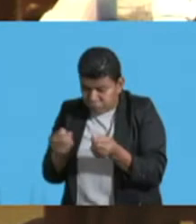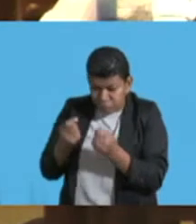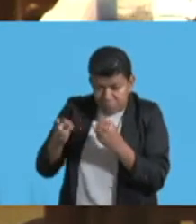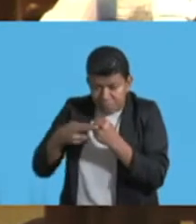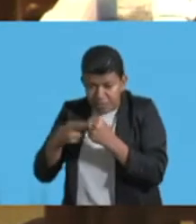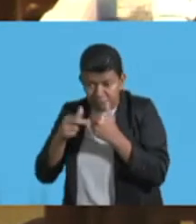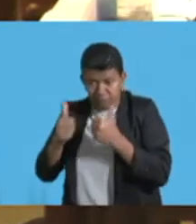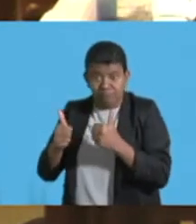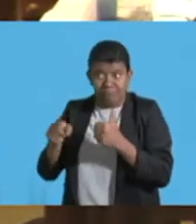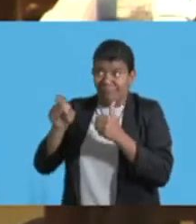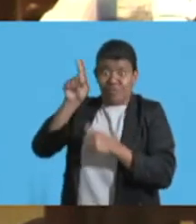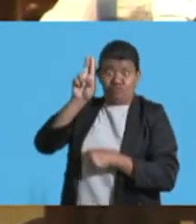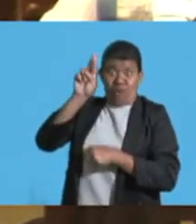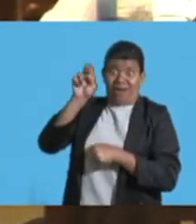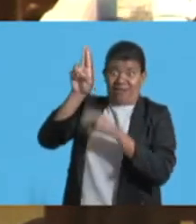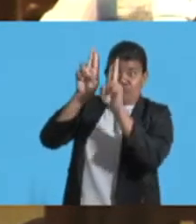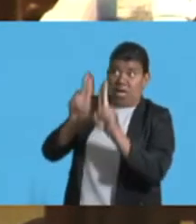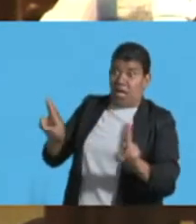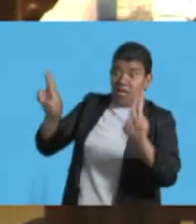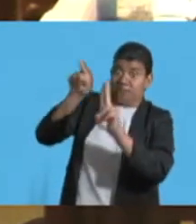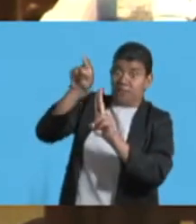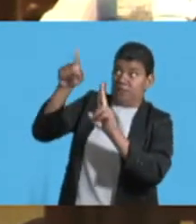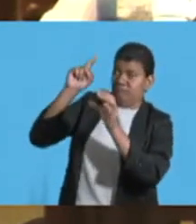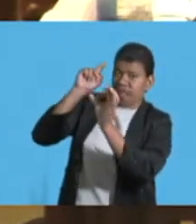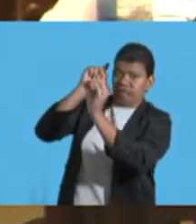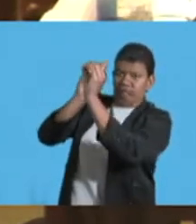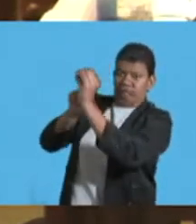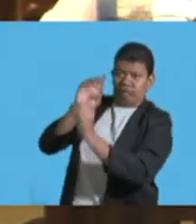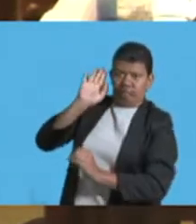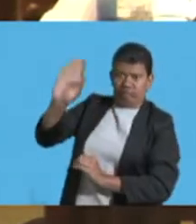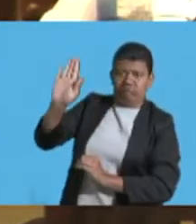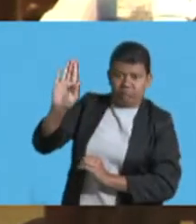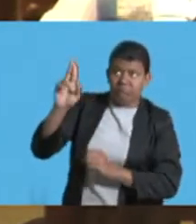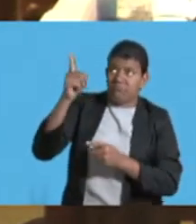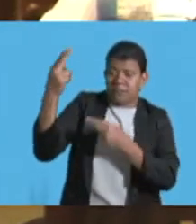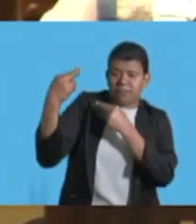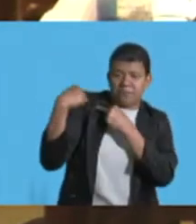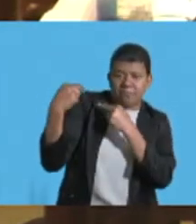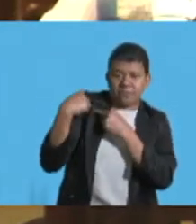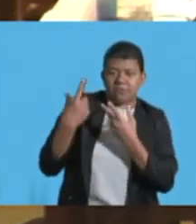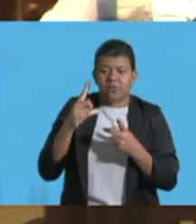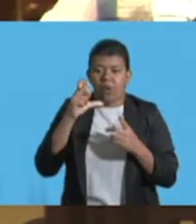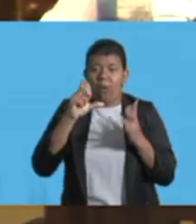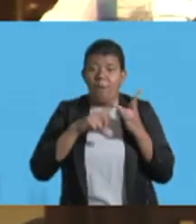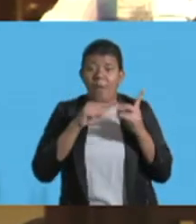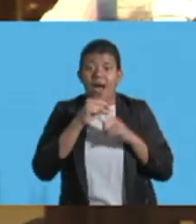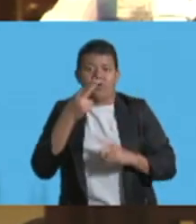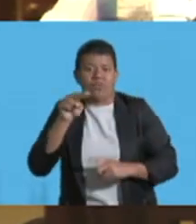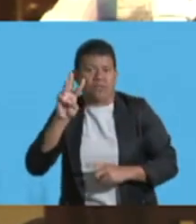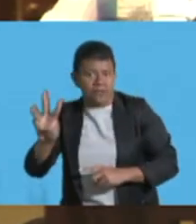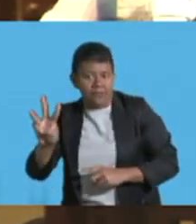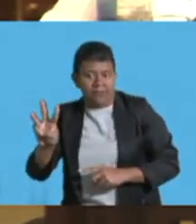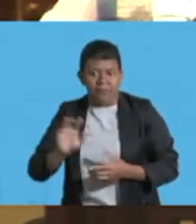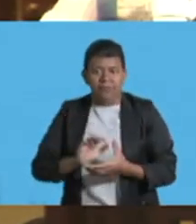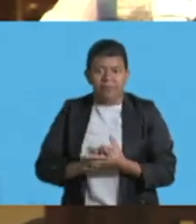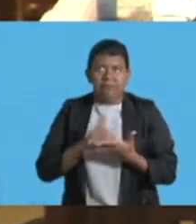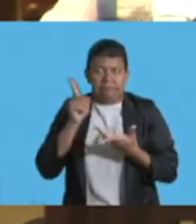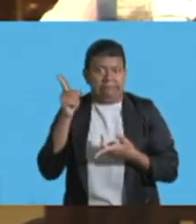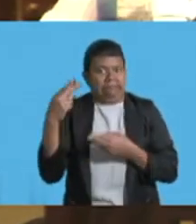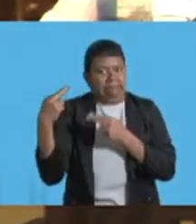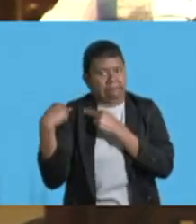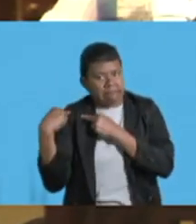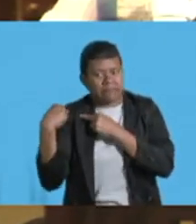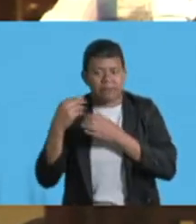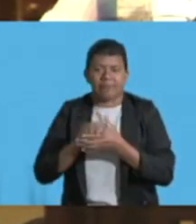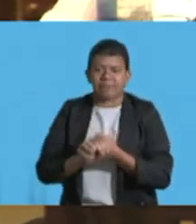Goal and our leadership in COP23, we will invest $3 million in the construction of new